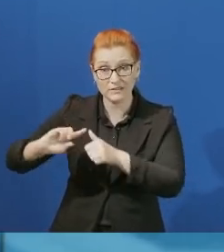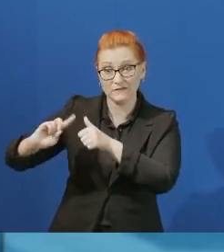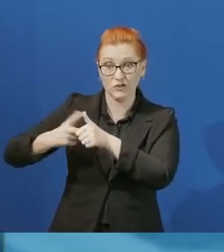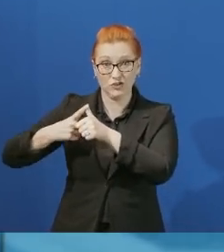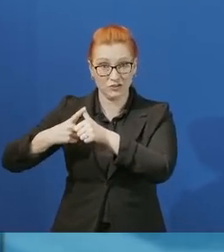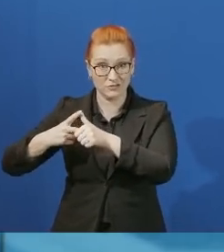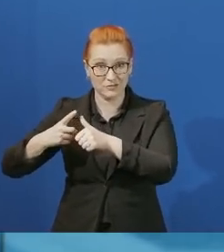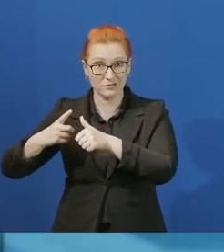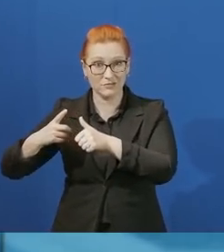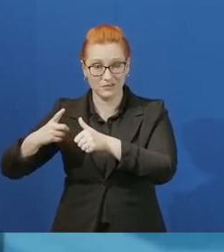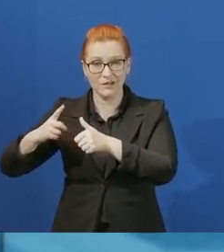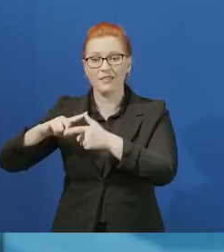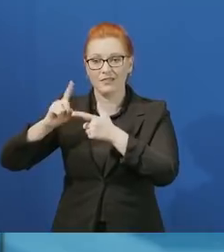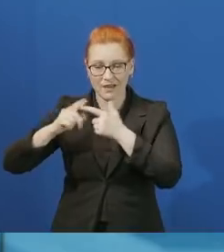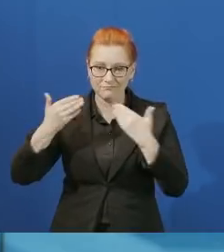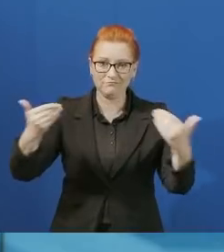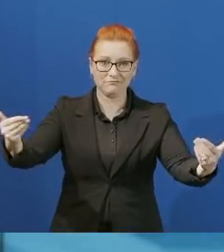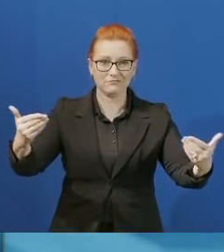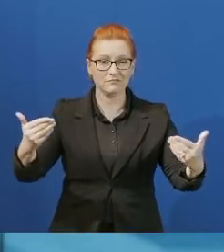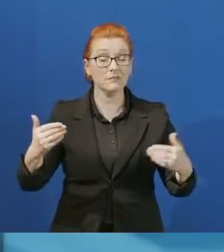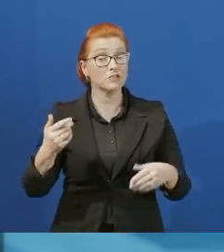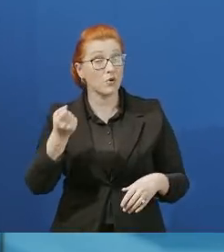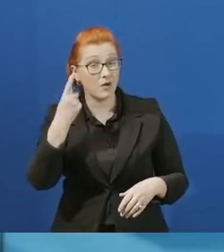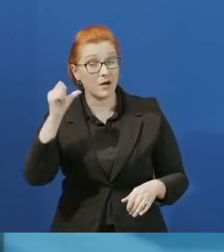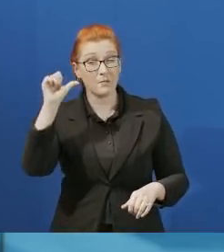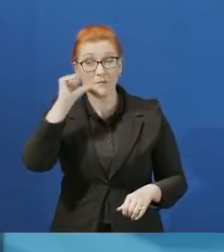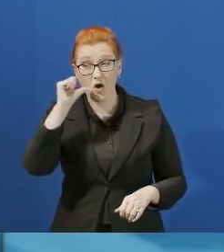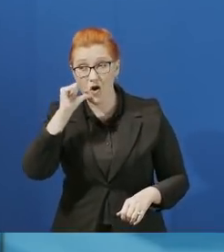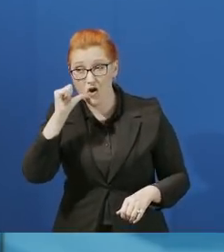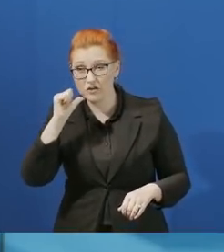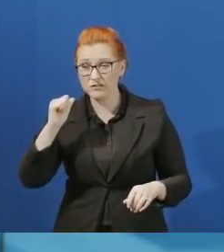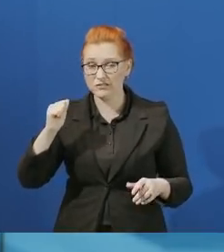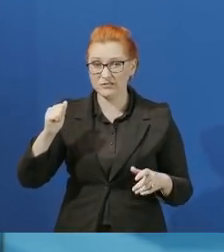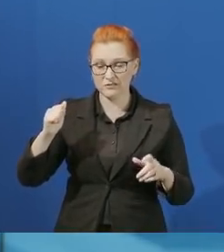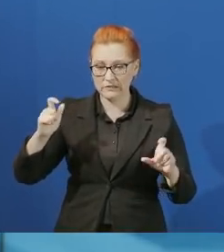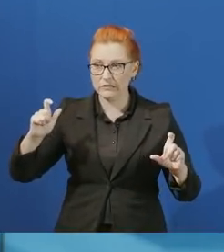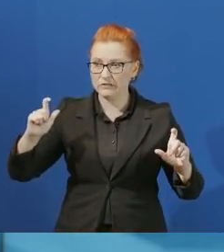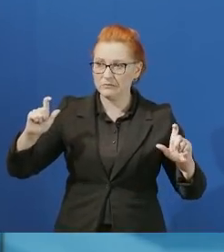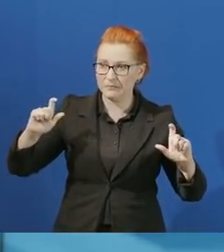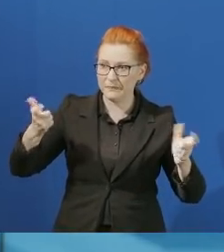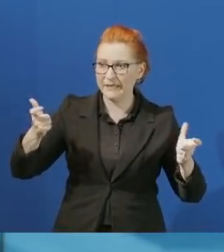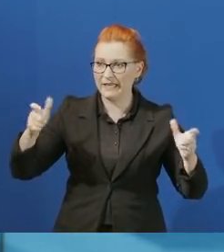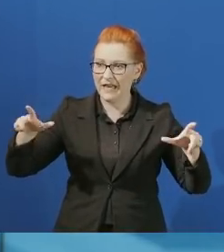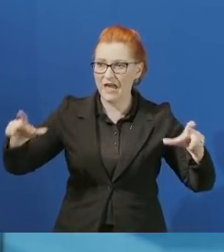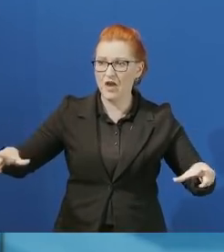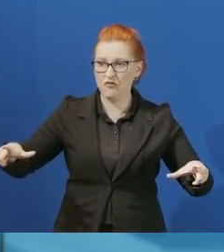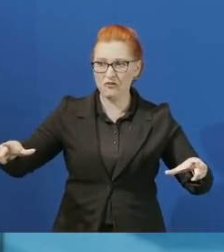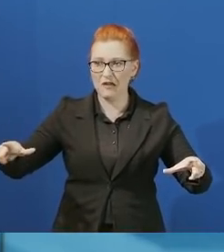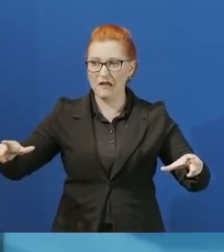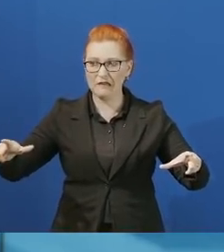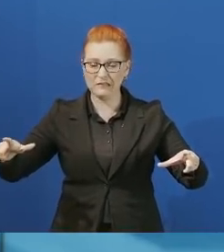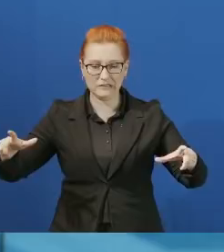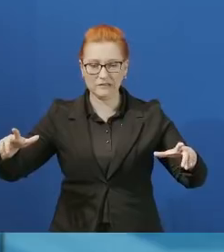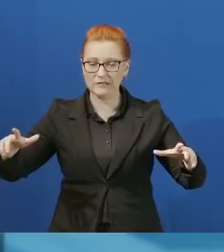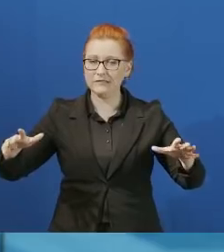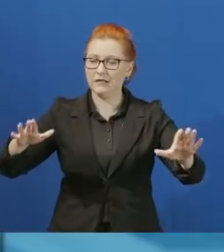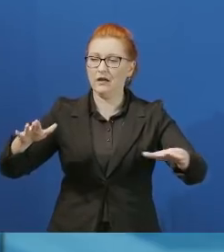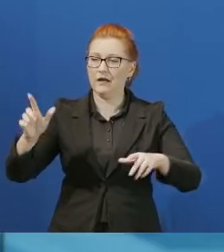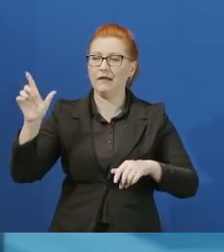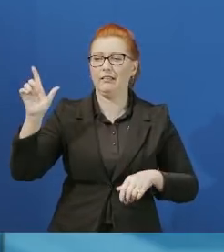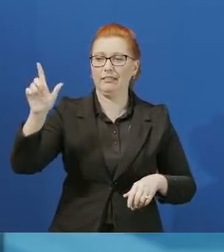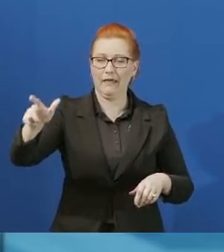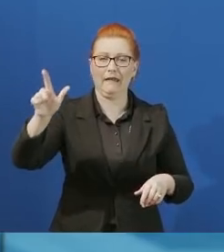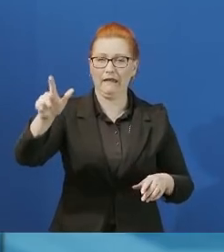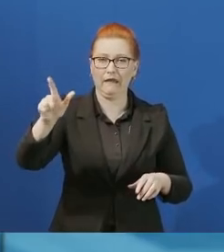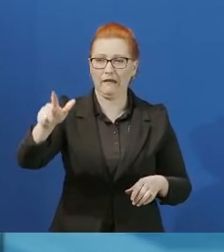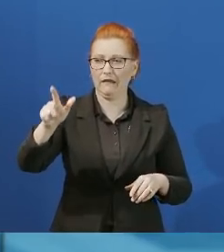Bars, larger areas like that don't have dine-in or sit-down will come later. And then the second part of